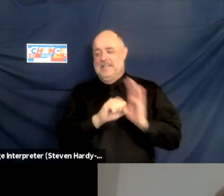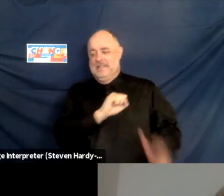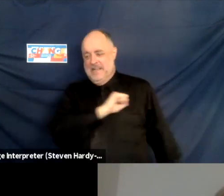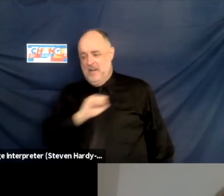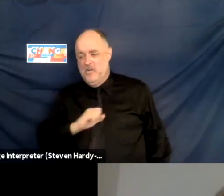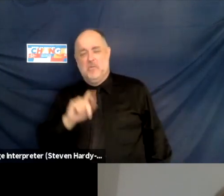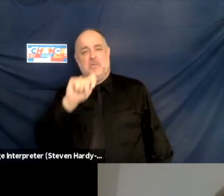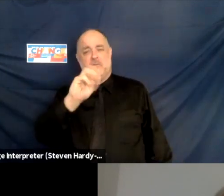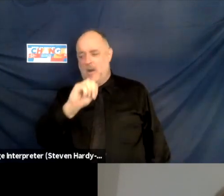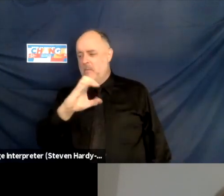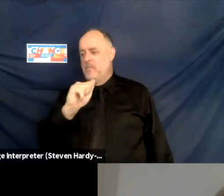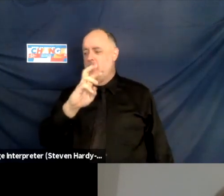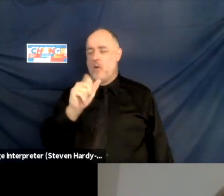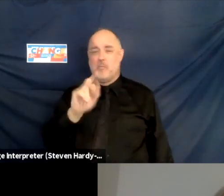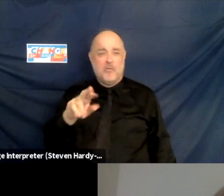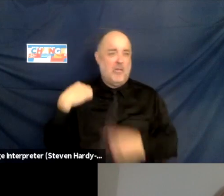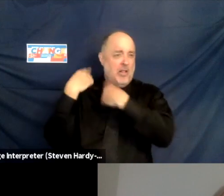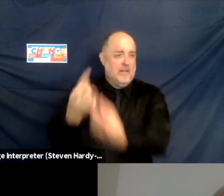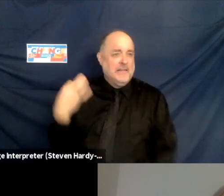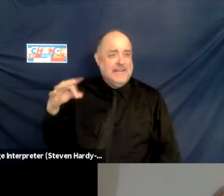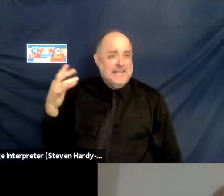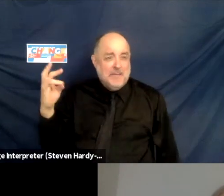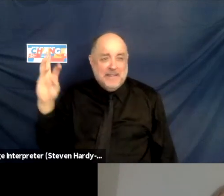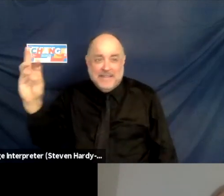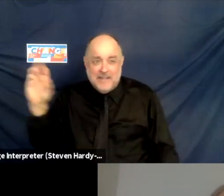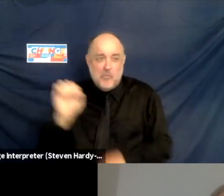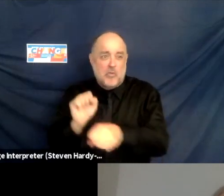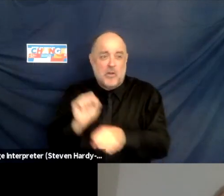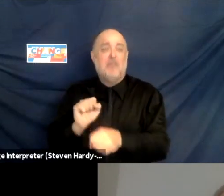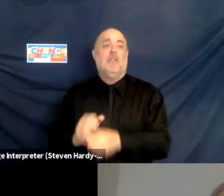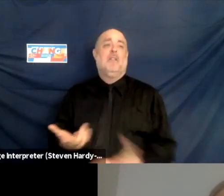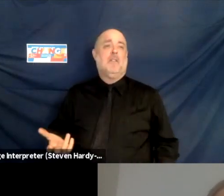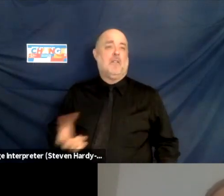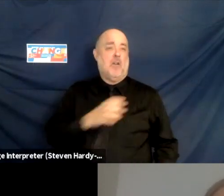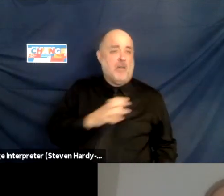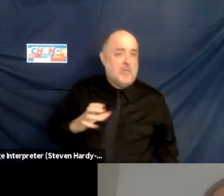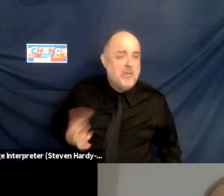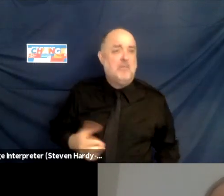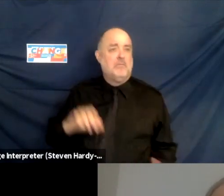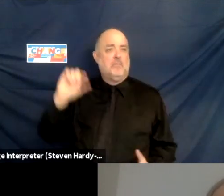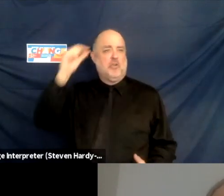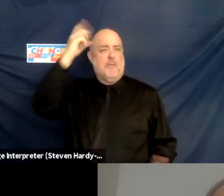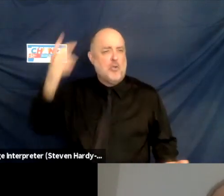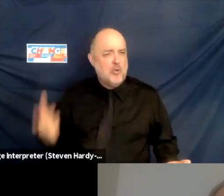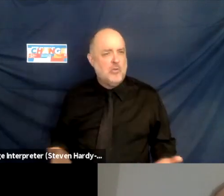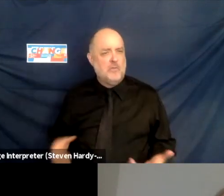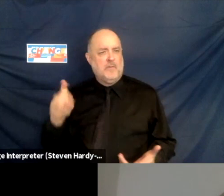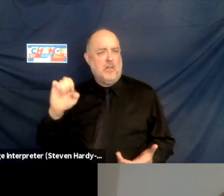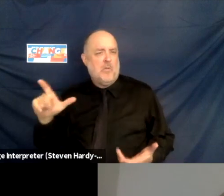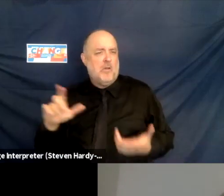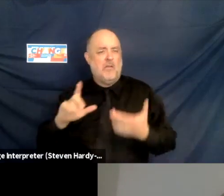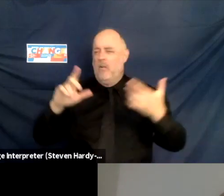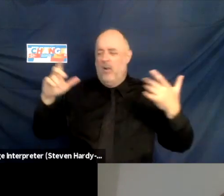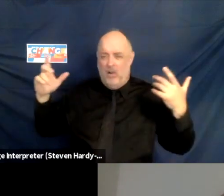public service since 1976, including as a congressman and a governor before coming to the Senate in 2001. In his time as a U.S.